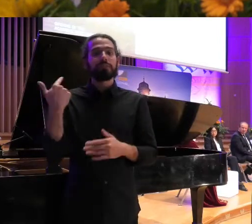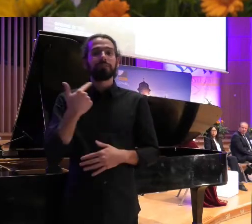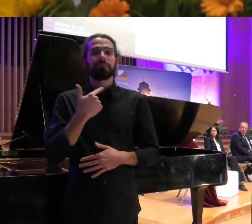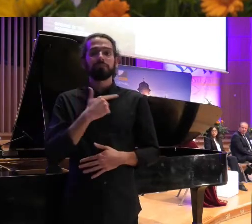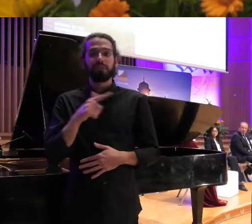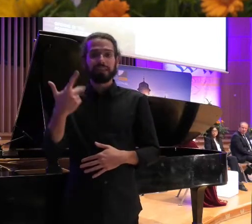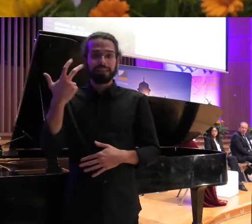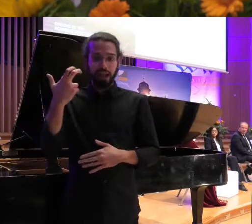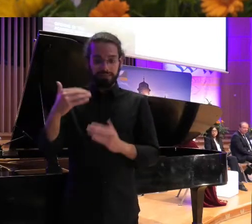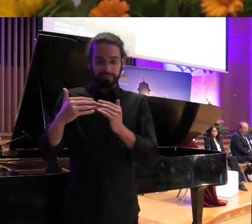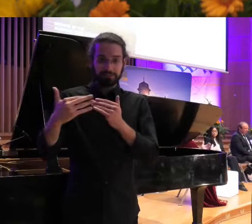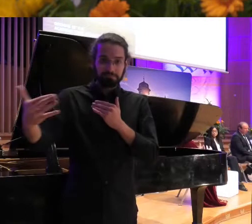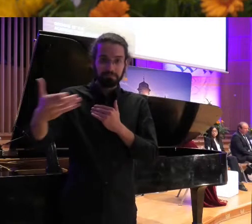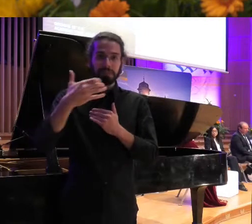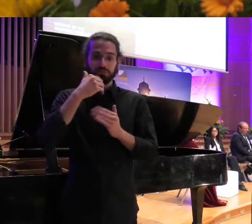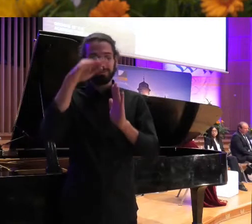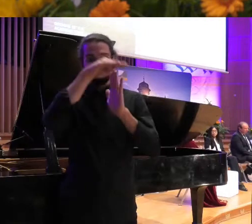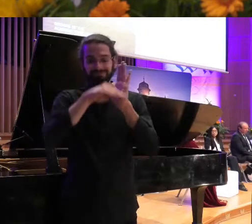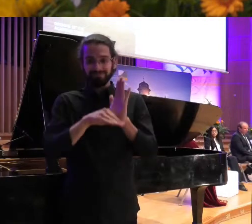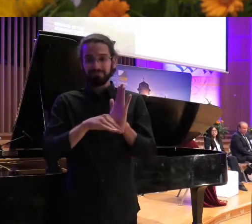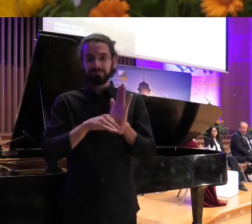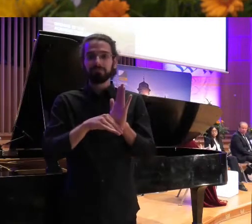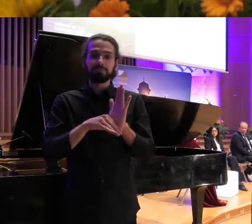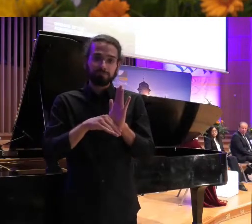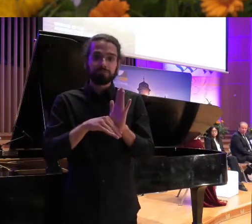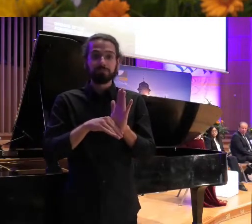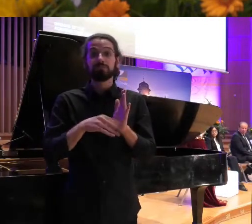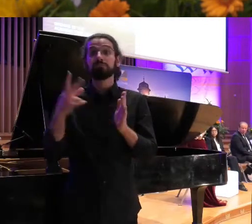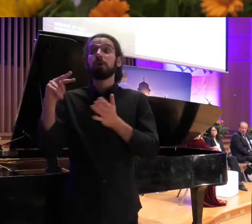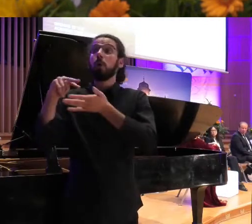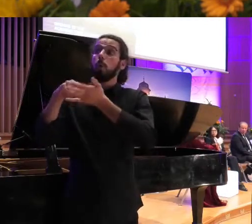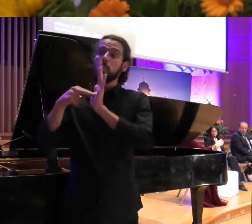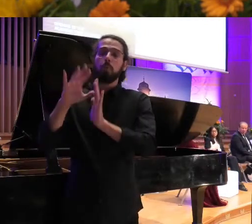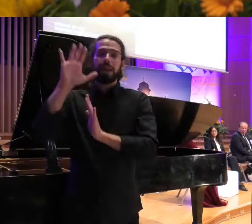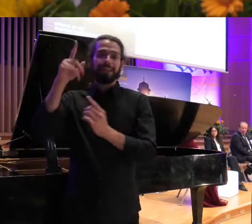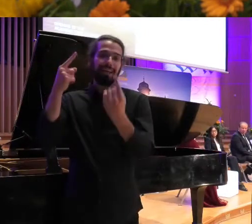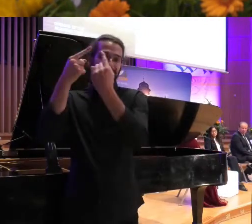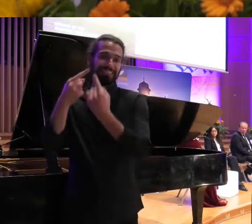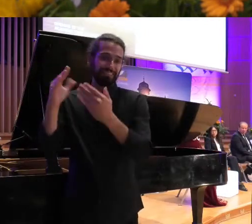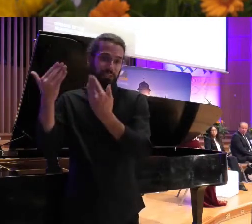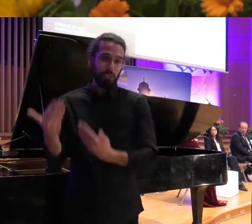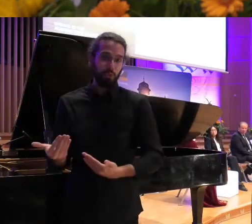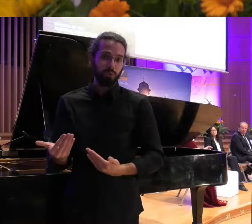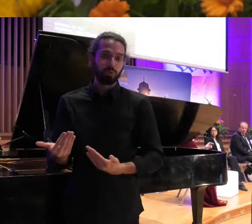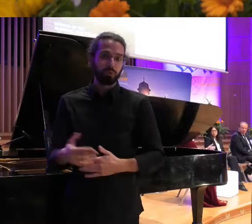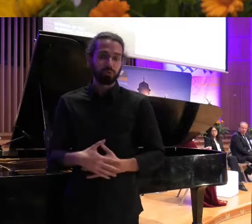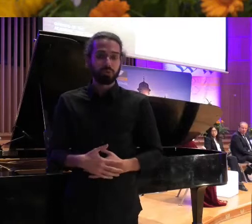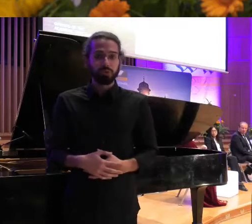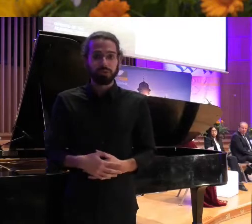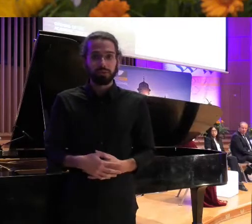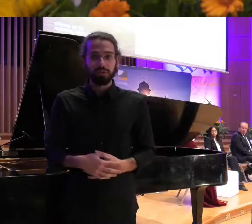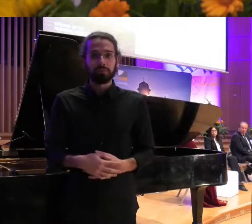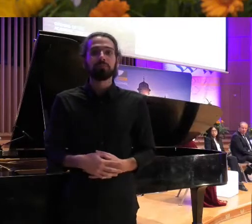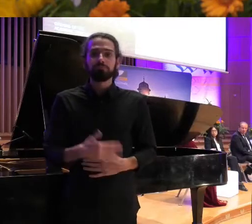of the UN. Of course, there was so these are mostly political goals, right, which you have in these goals. And there have been